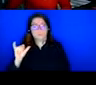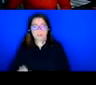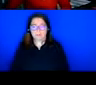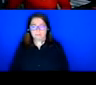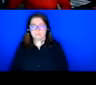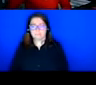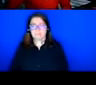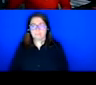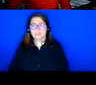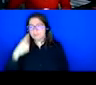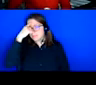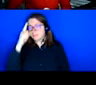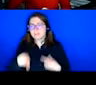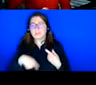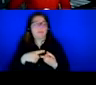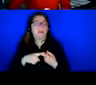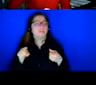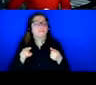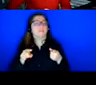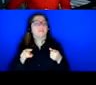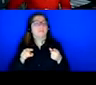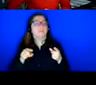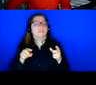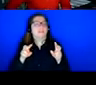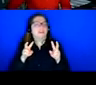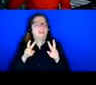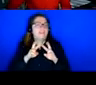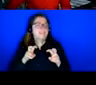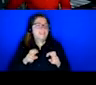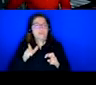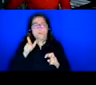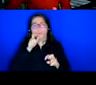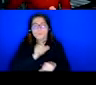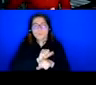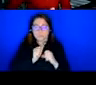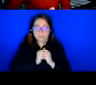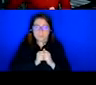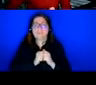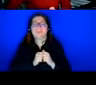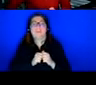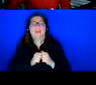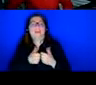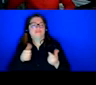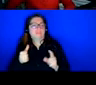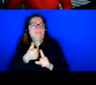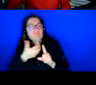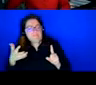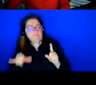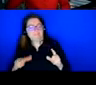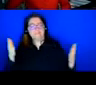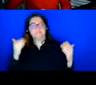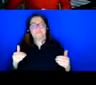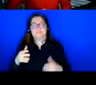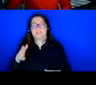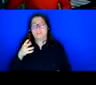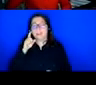about, evaluating who you are, the people that you're working with, and building on that. And then also identify benefits. And this can be benefits